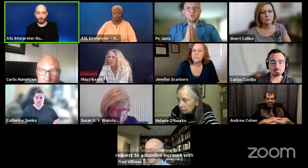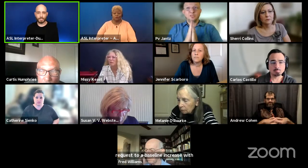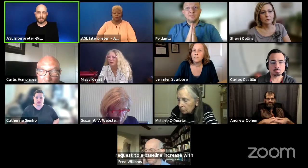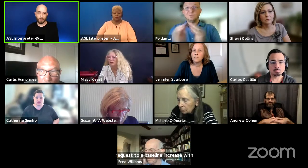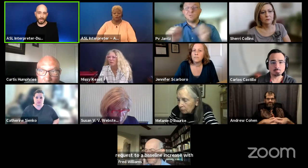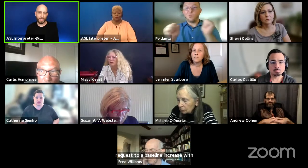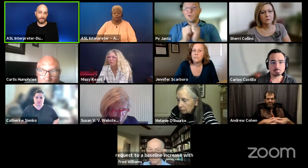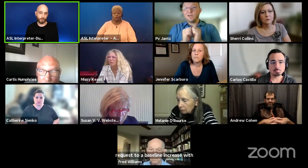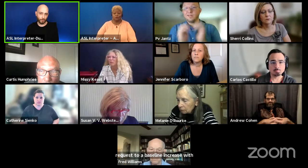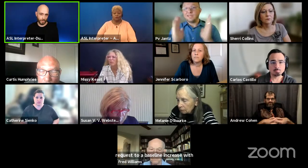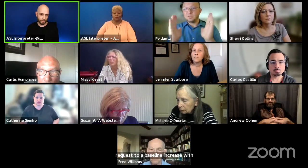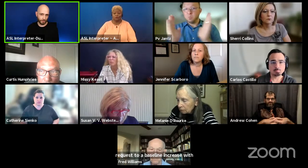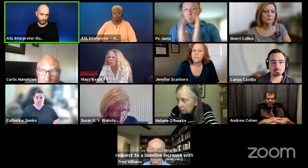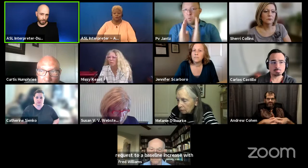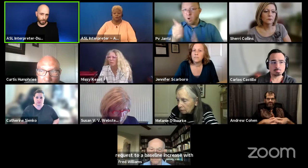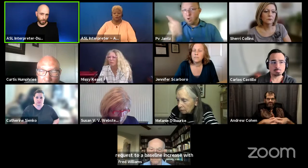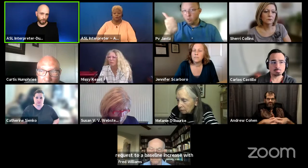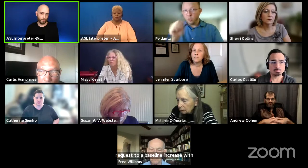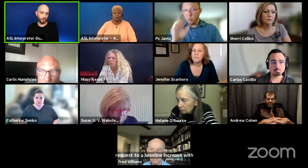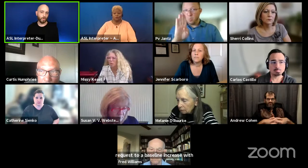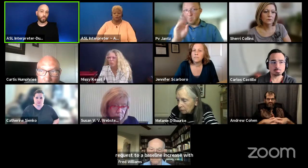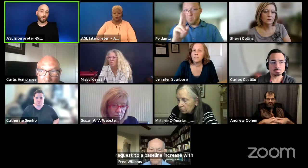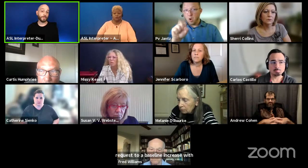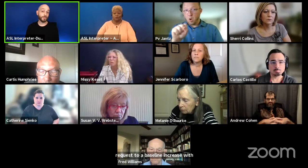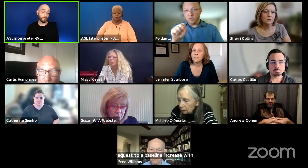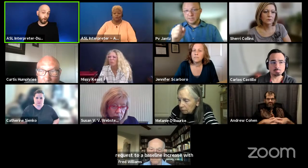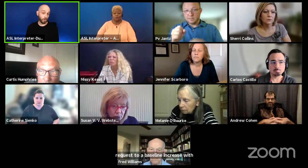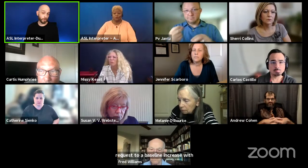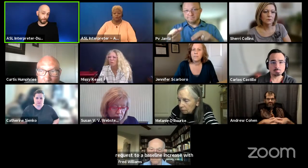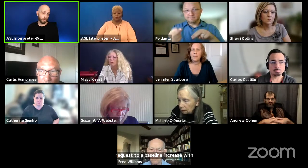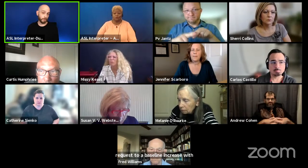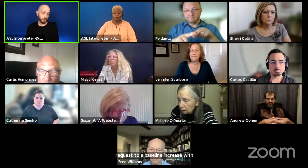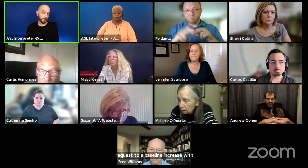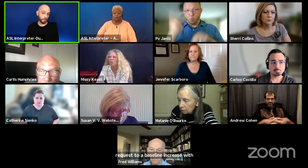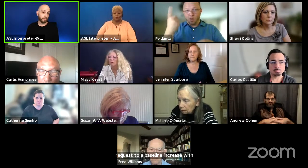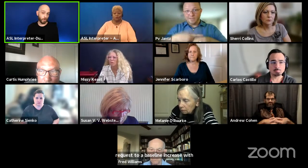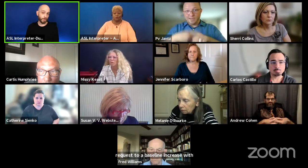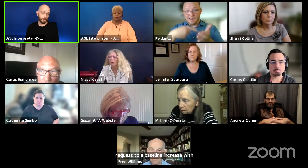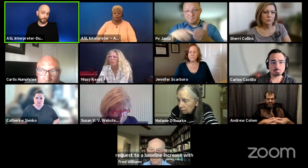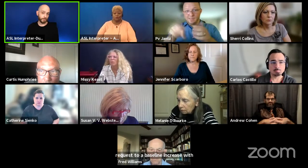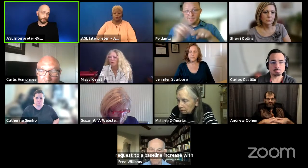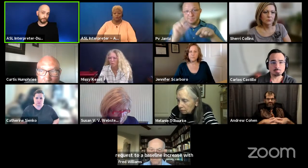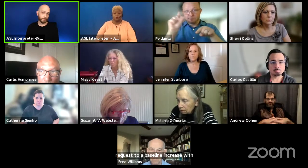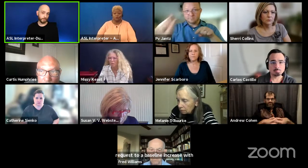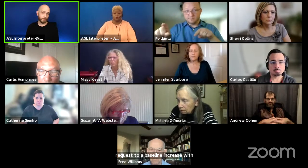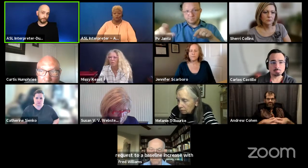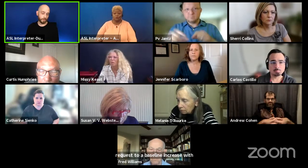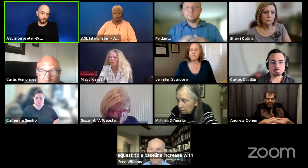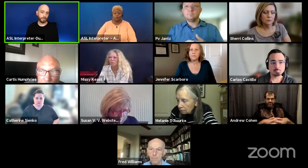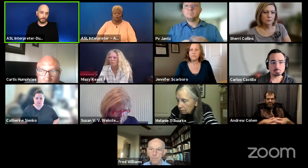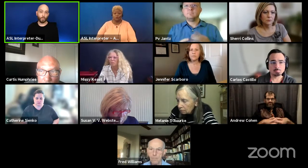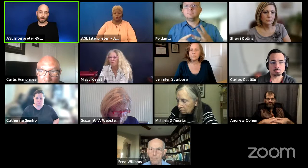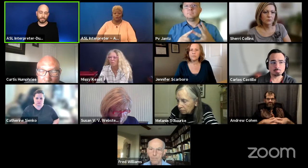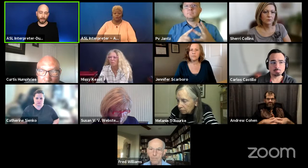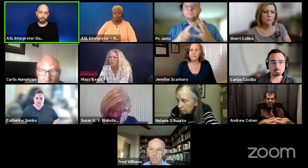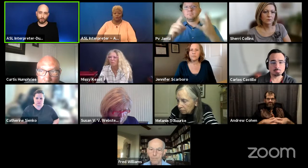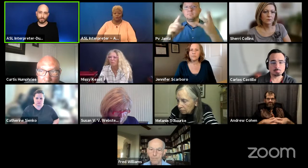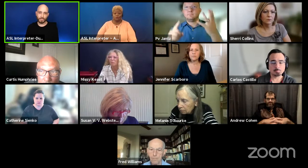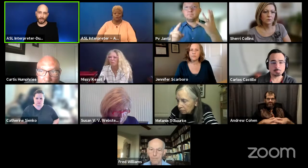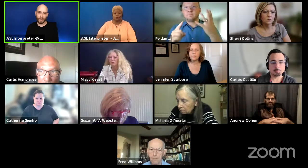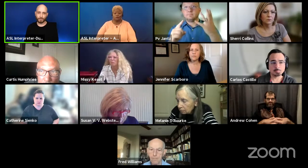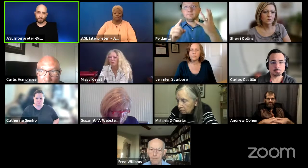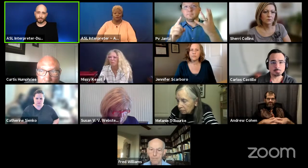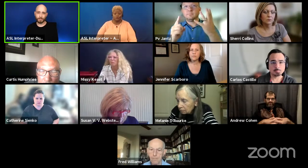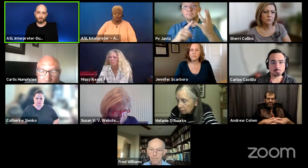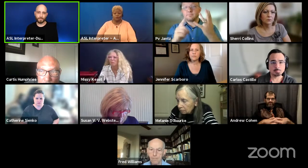is requesting a pay increase with a smaller bonus, that one-time